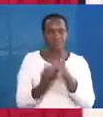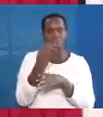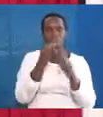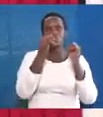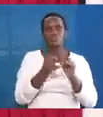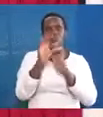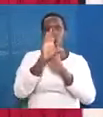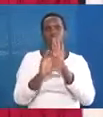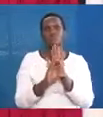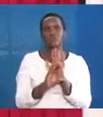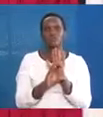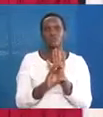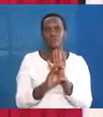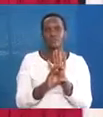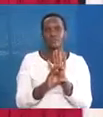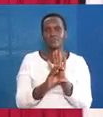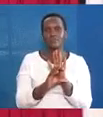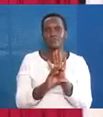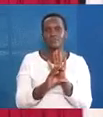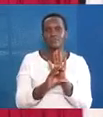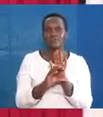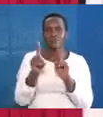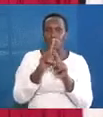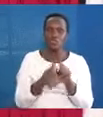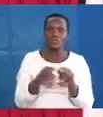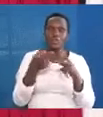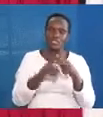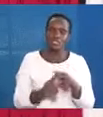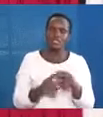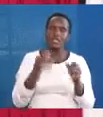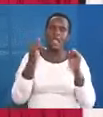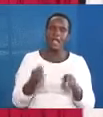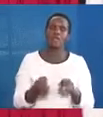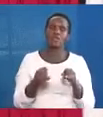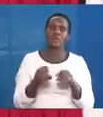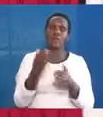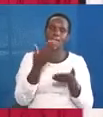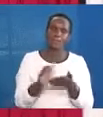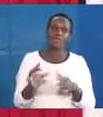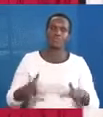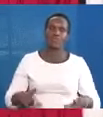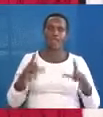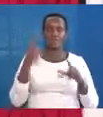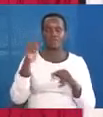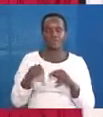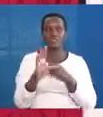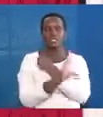us cheered and entered a new phase in the life of this great republic.